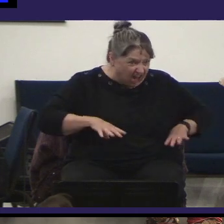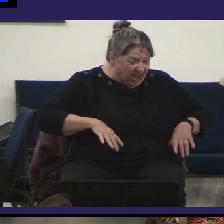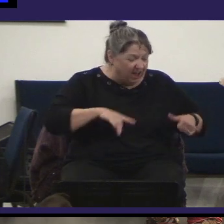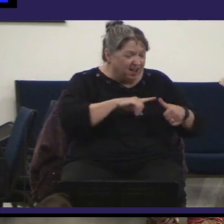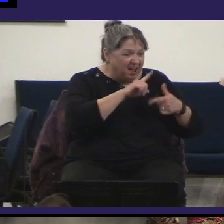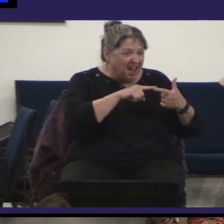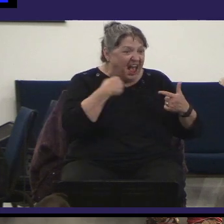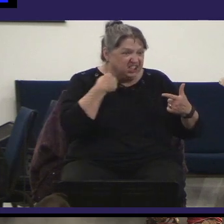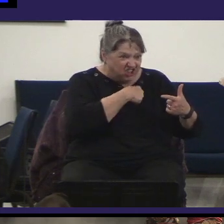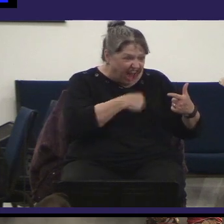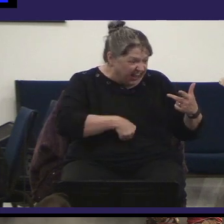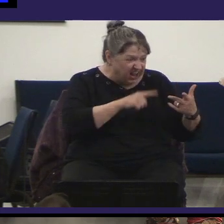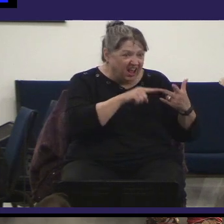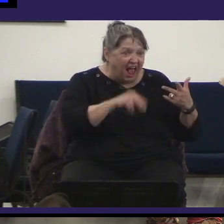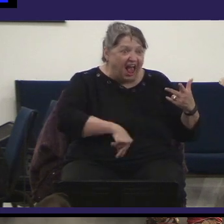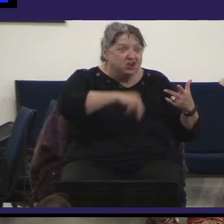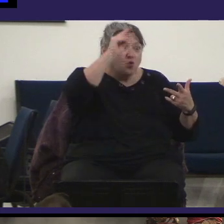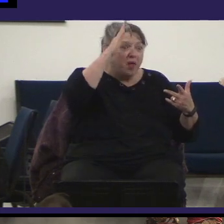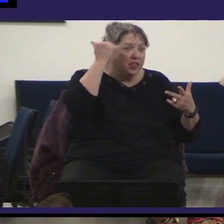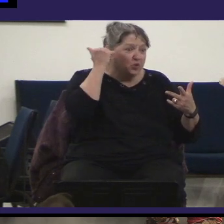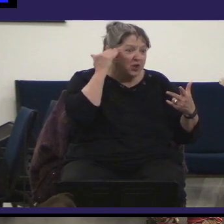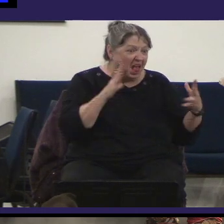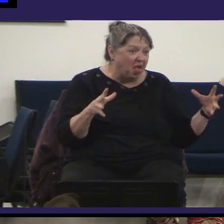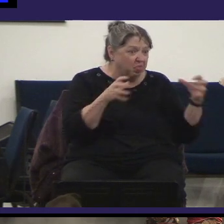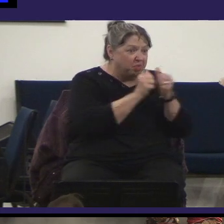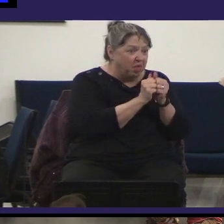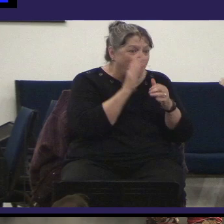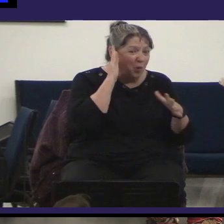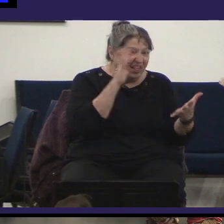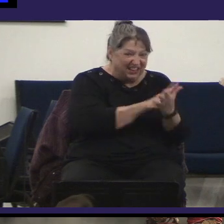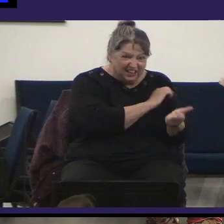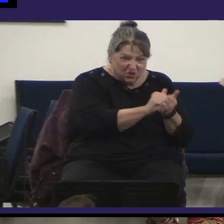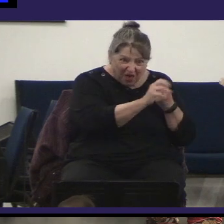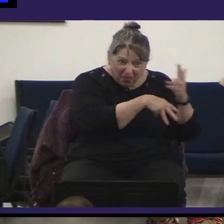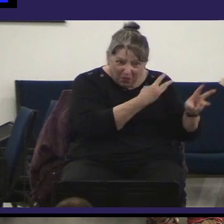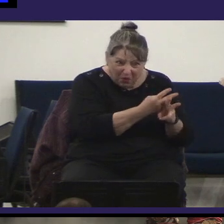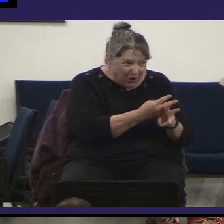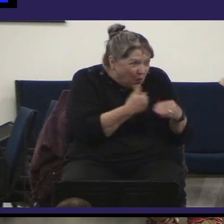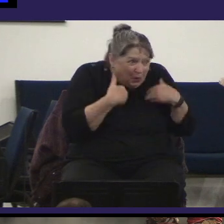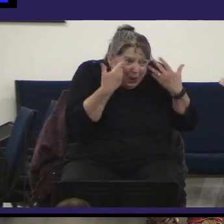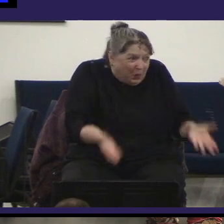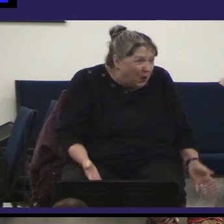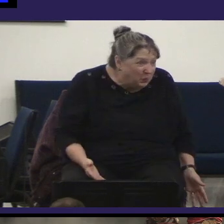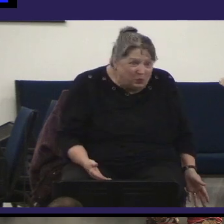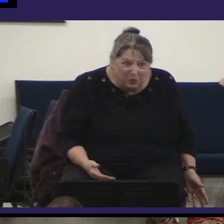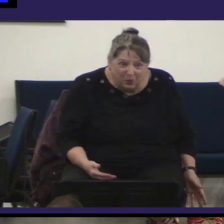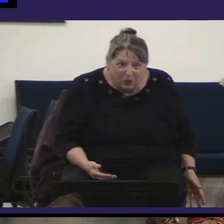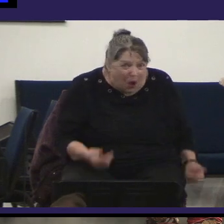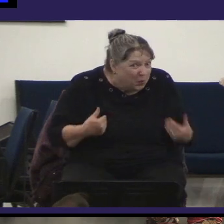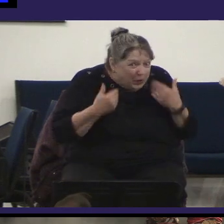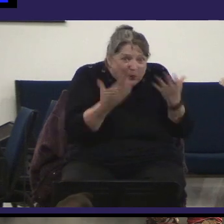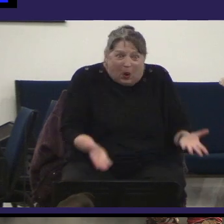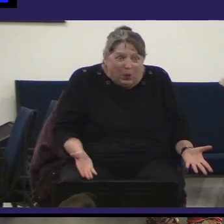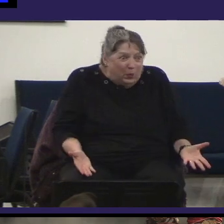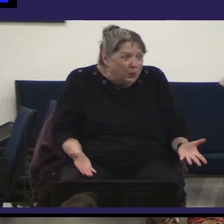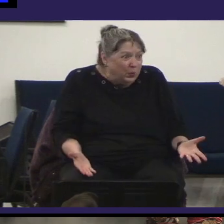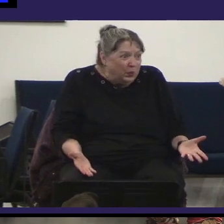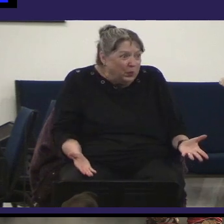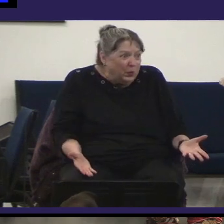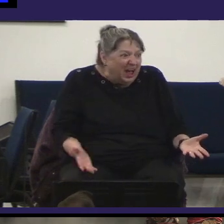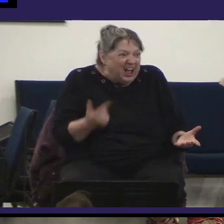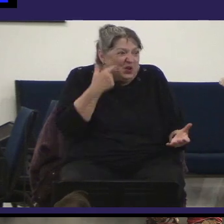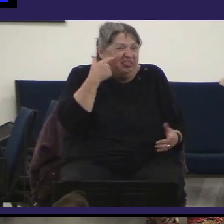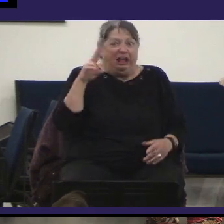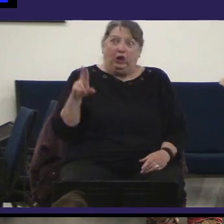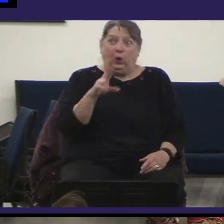world nation, and destroy the world? Is the spectacular reputation of the United